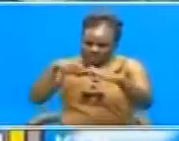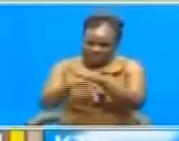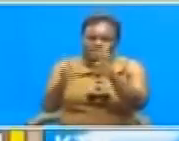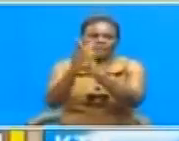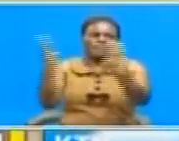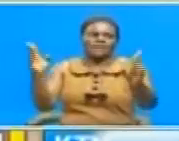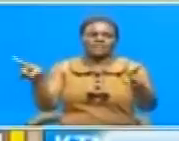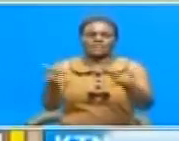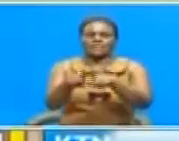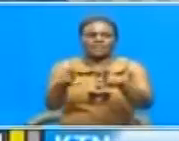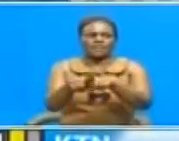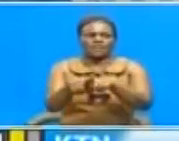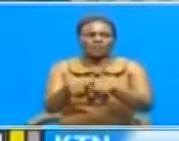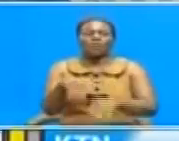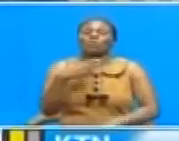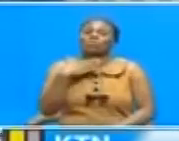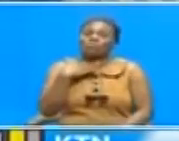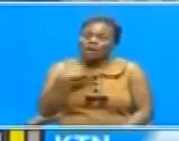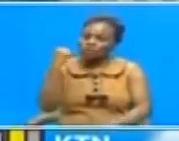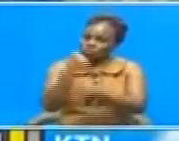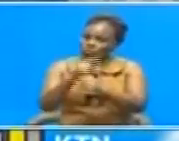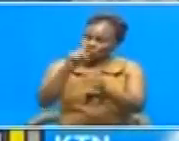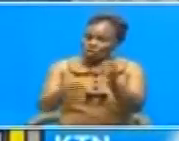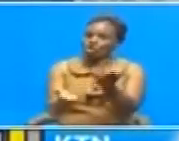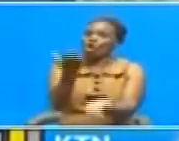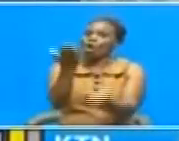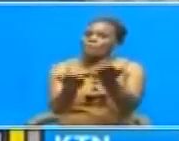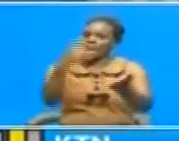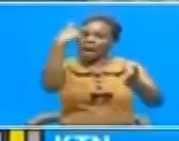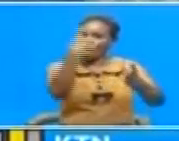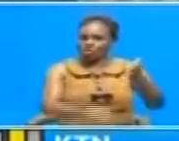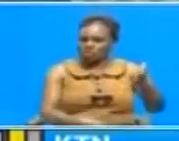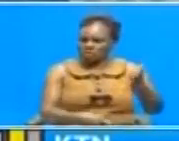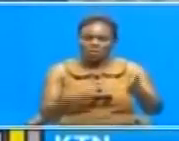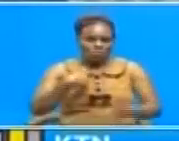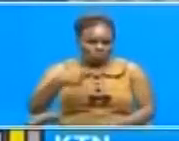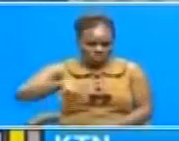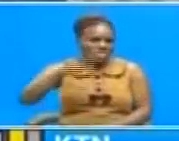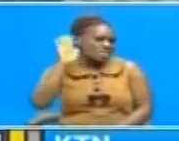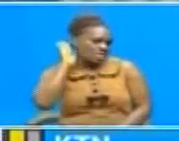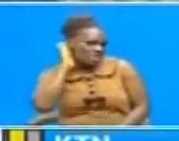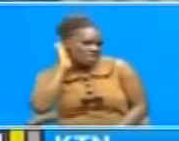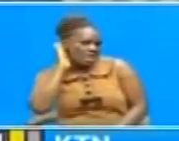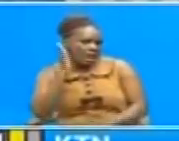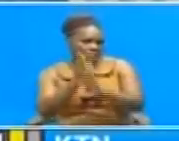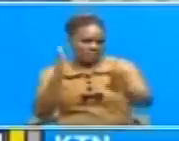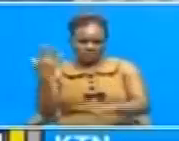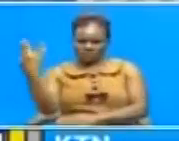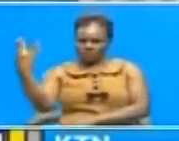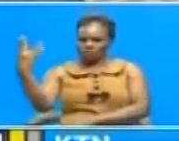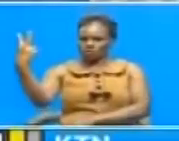interiors. What we want to do here is to compare the prices. We were told the Aplon buses is